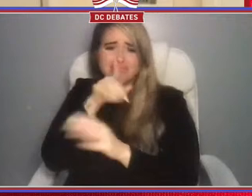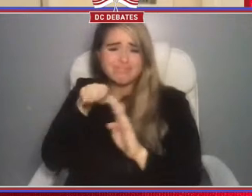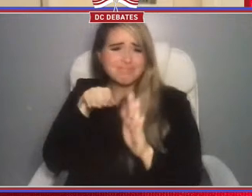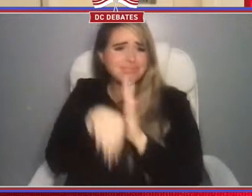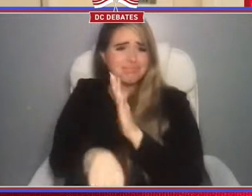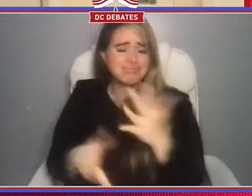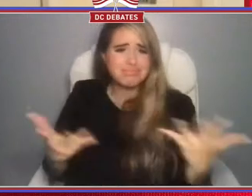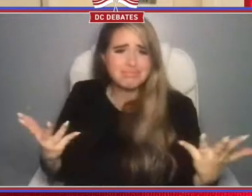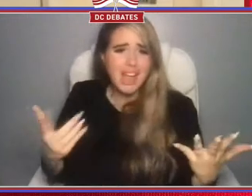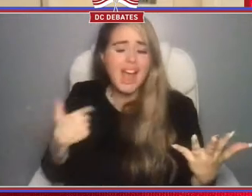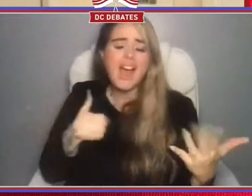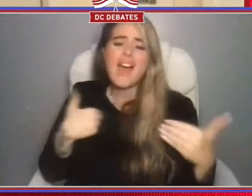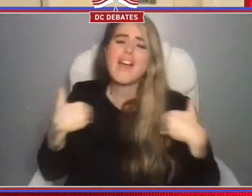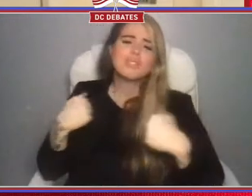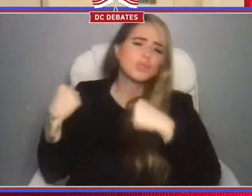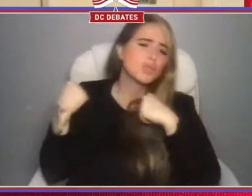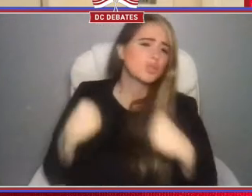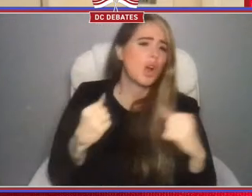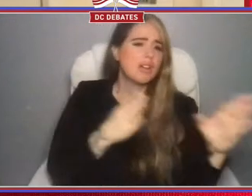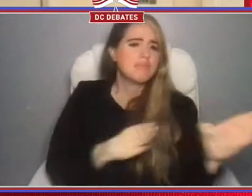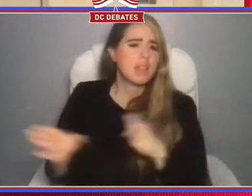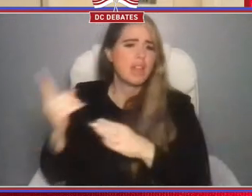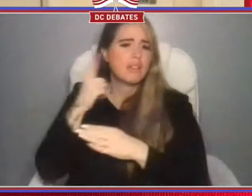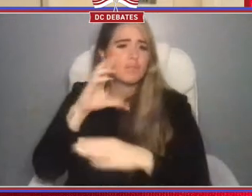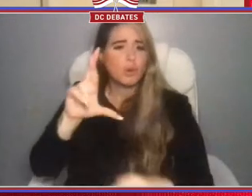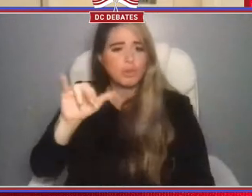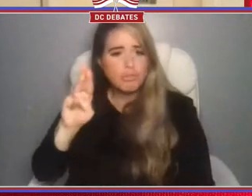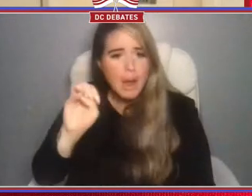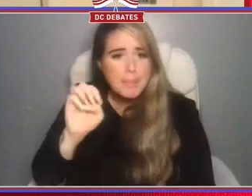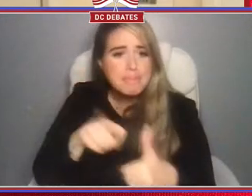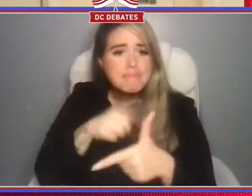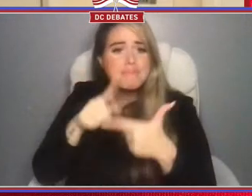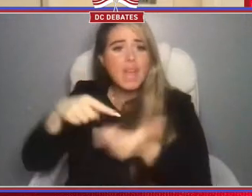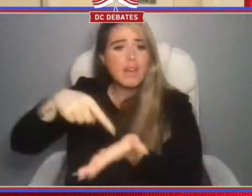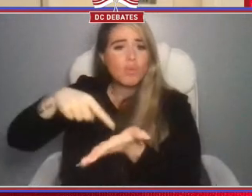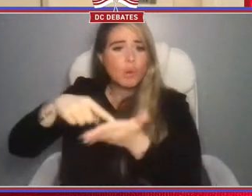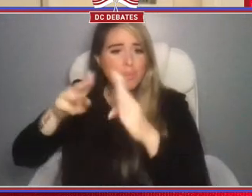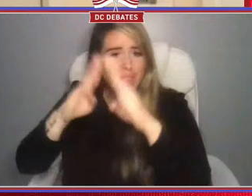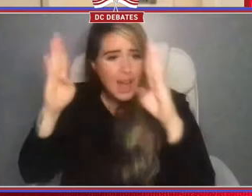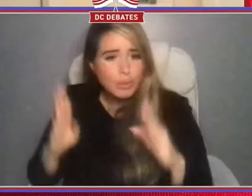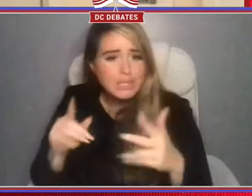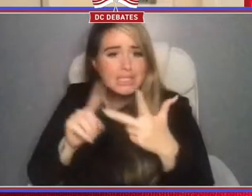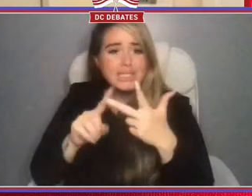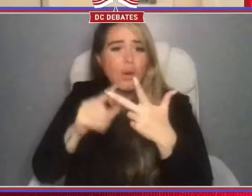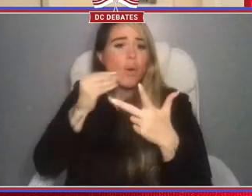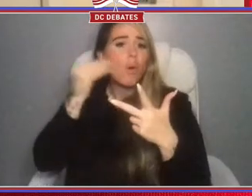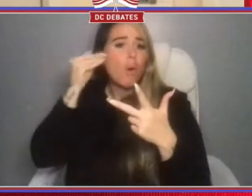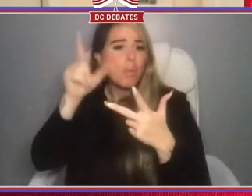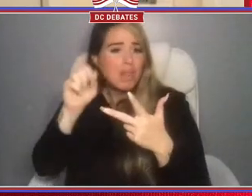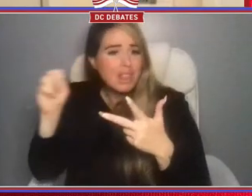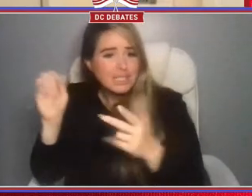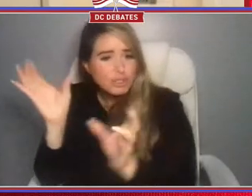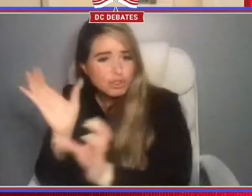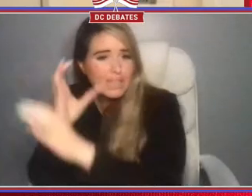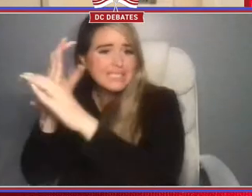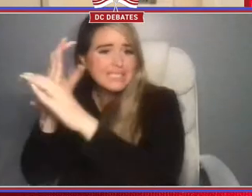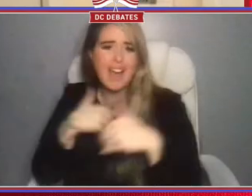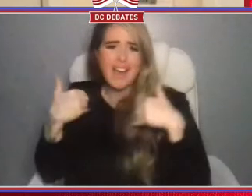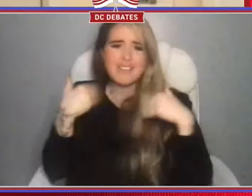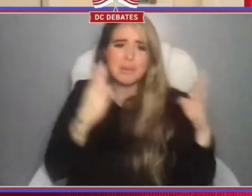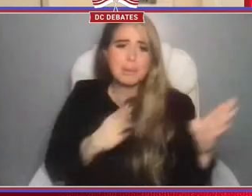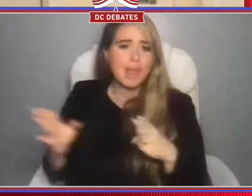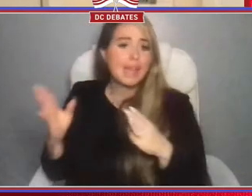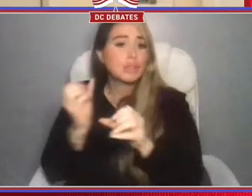on crime, affordable housing, our homeless crises, and restoring our schools to making the grade. I